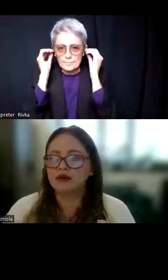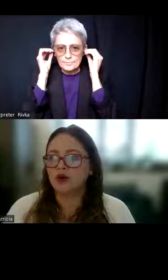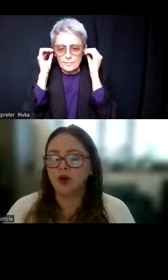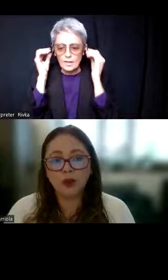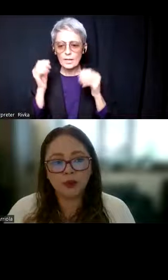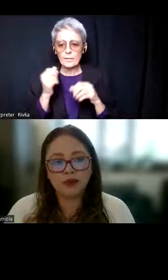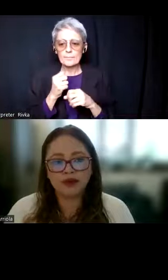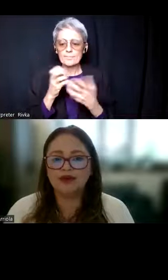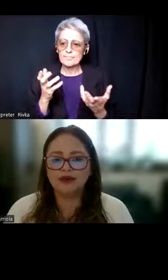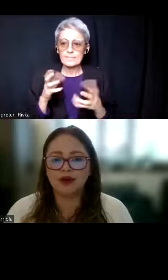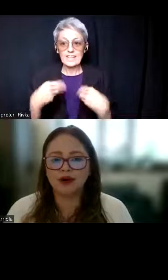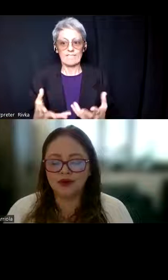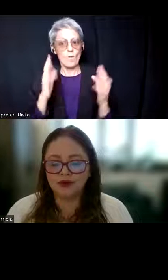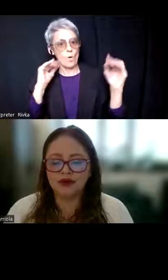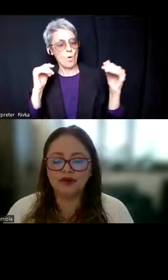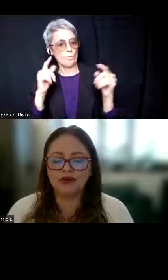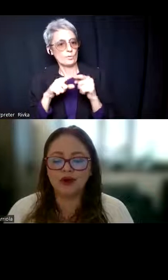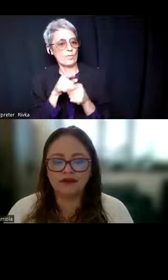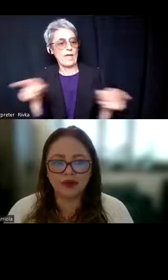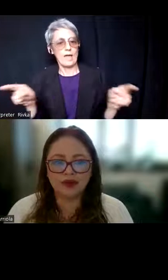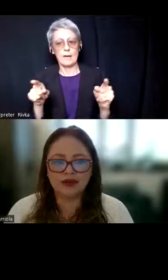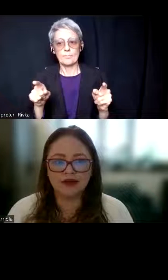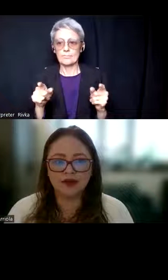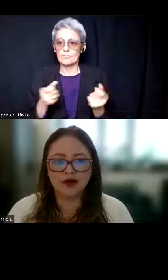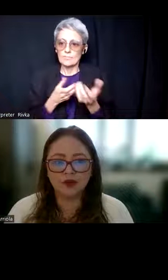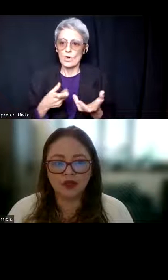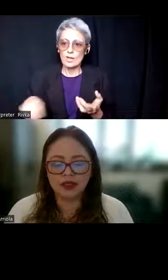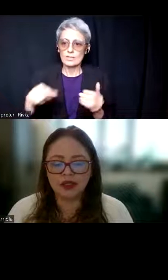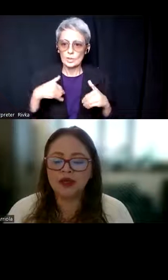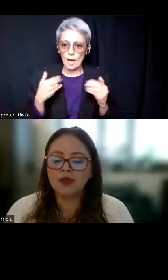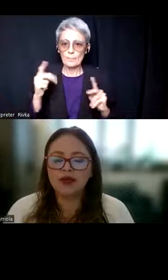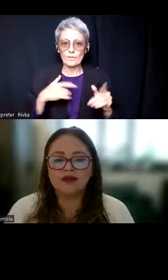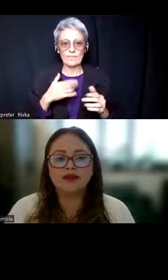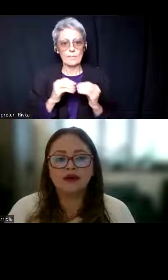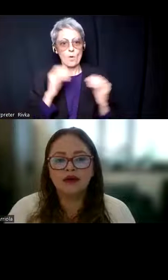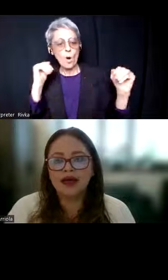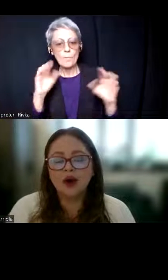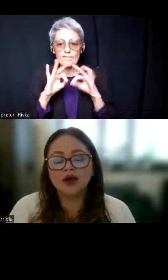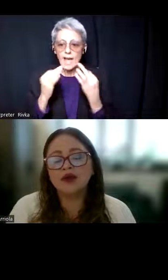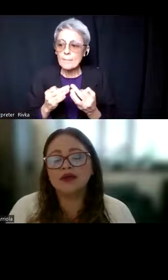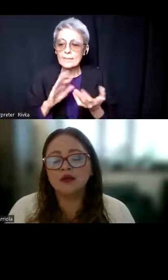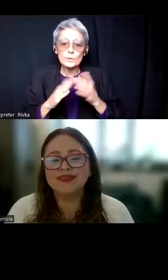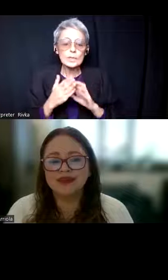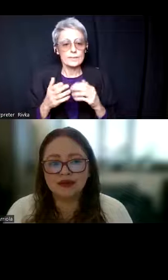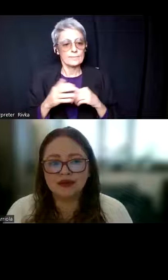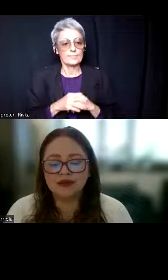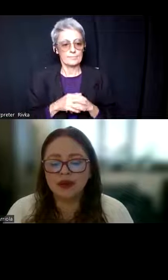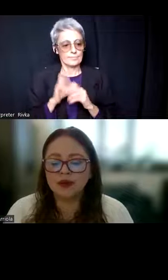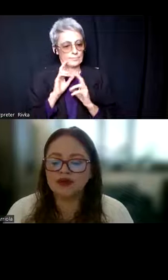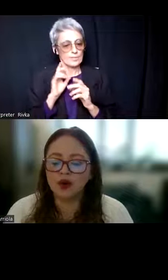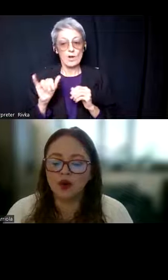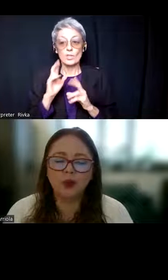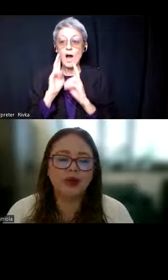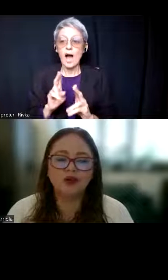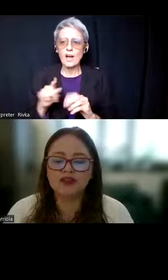instill hope into our youth and into our families and into our community? And honoring the resilience, right?